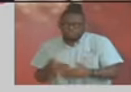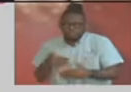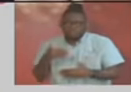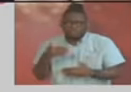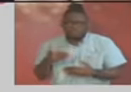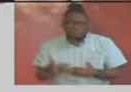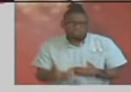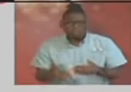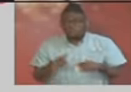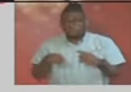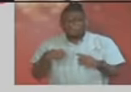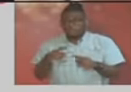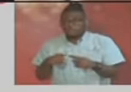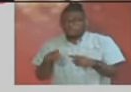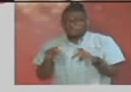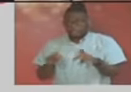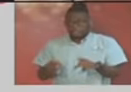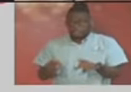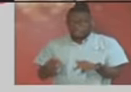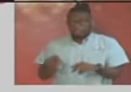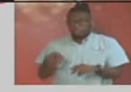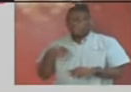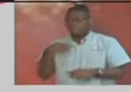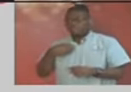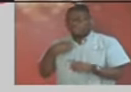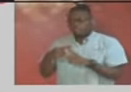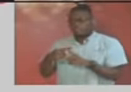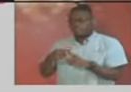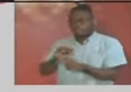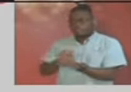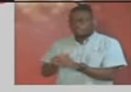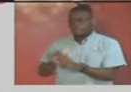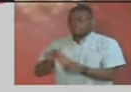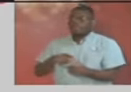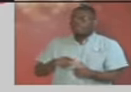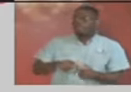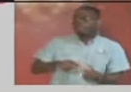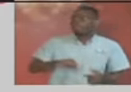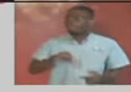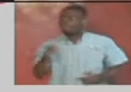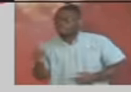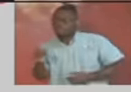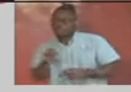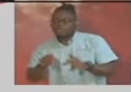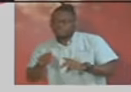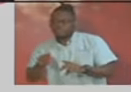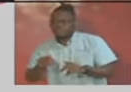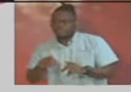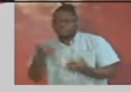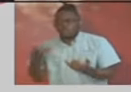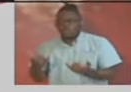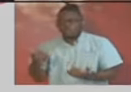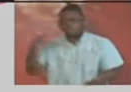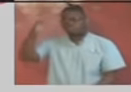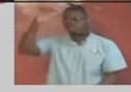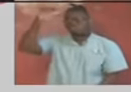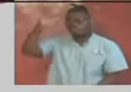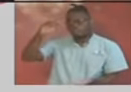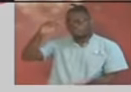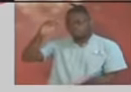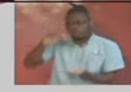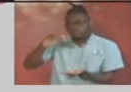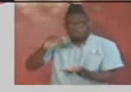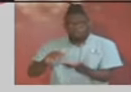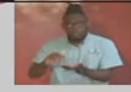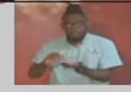that we're getting has gone down significantly in terms of, I would say 2 months ago, we would have been still hovering around 8% of those tested coming